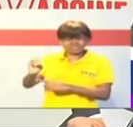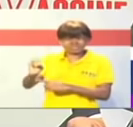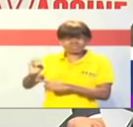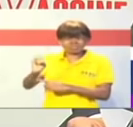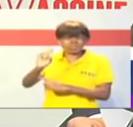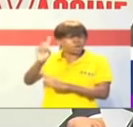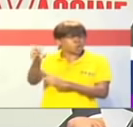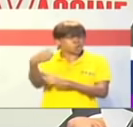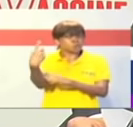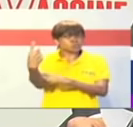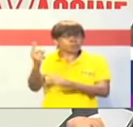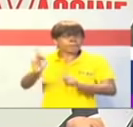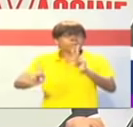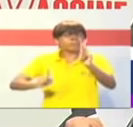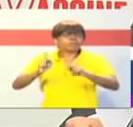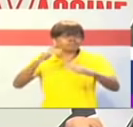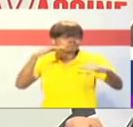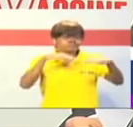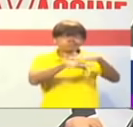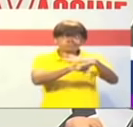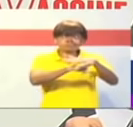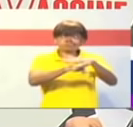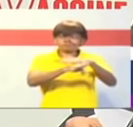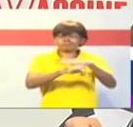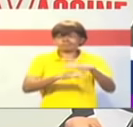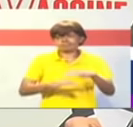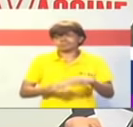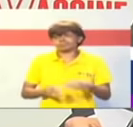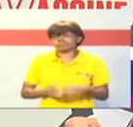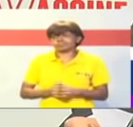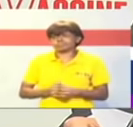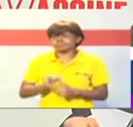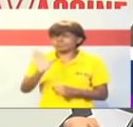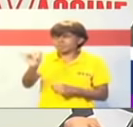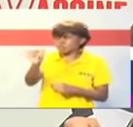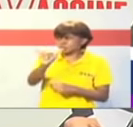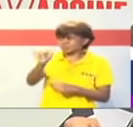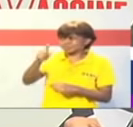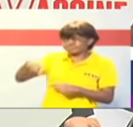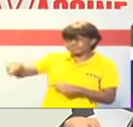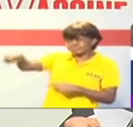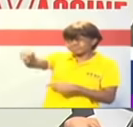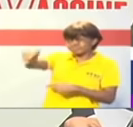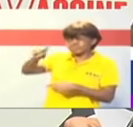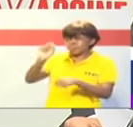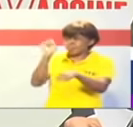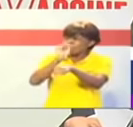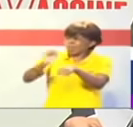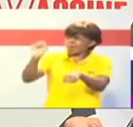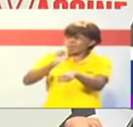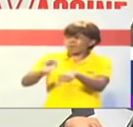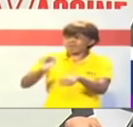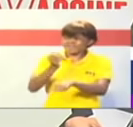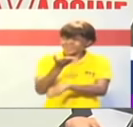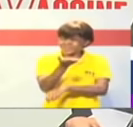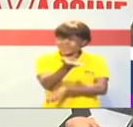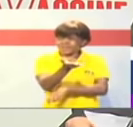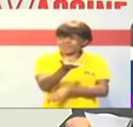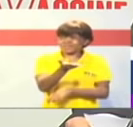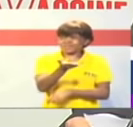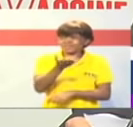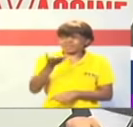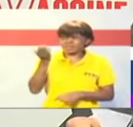capacity. Employees must be fully vaccinated. Copies of the employee vaccination card shall be kept on the premises at all times,